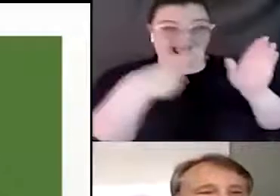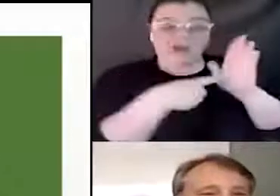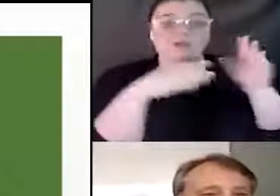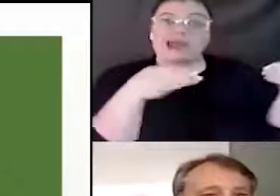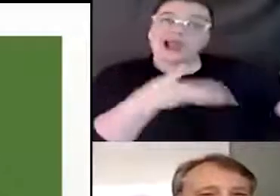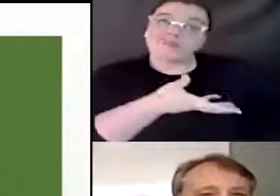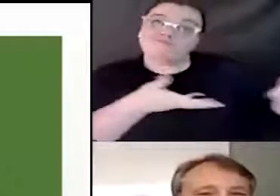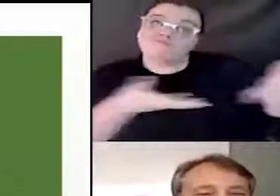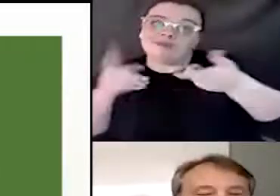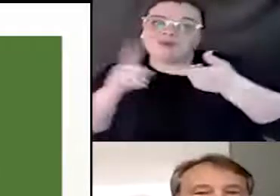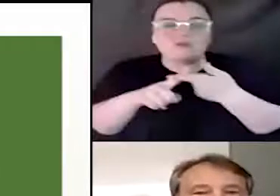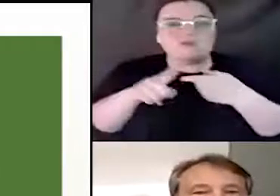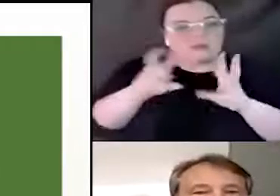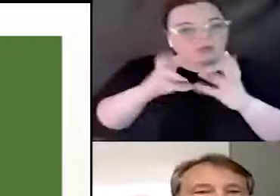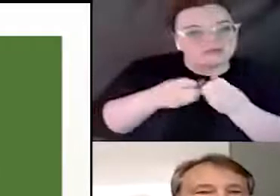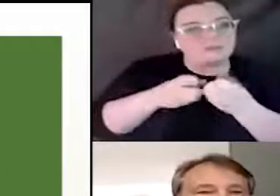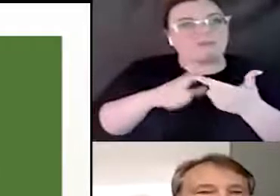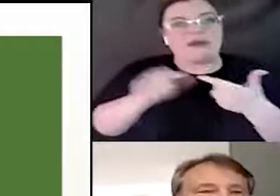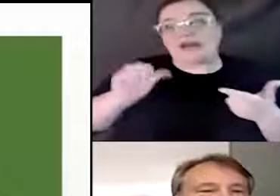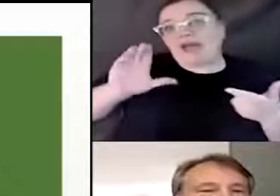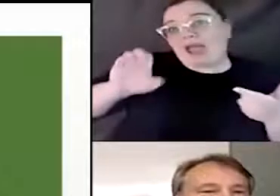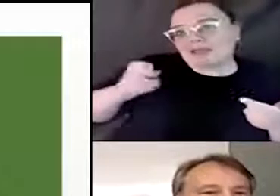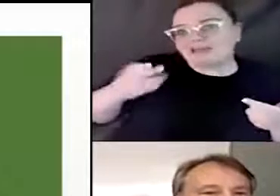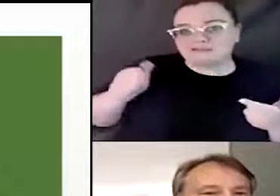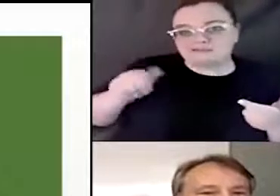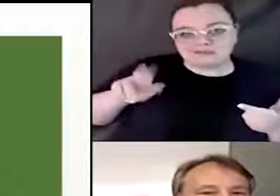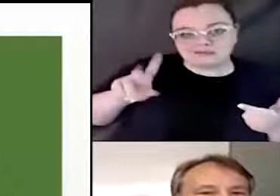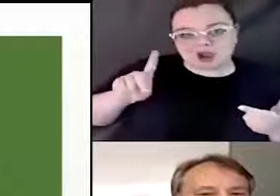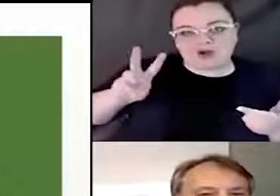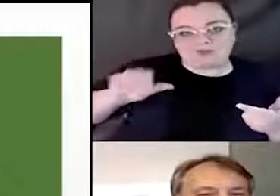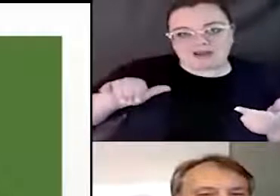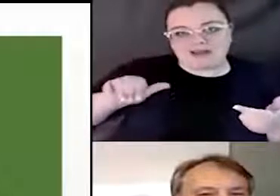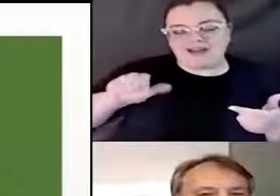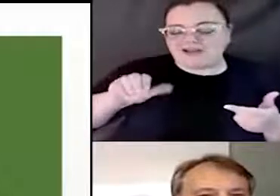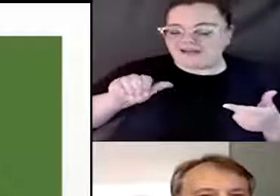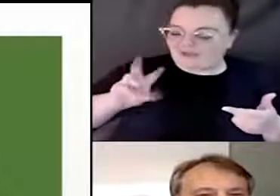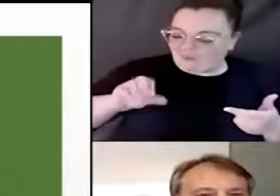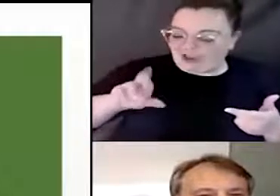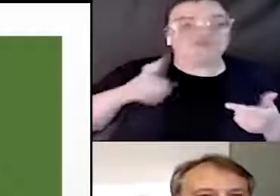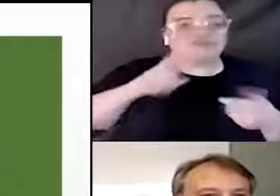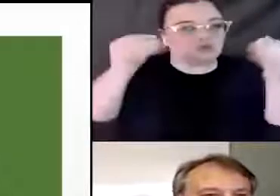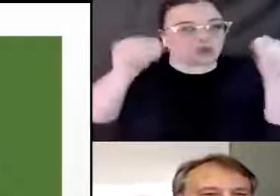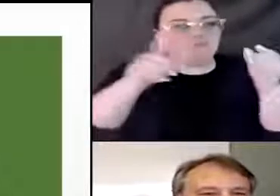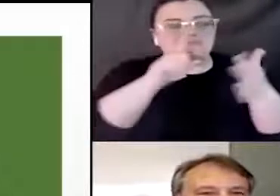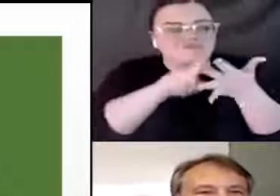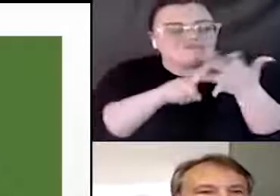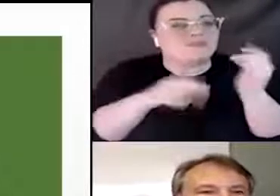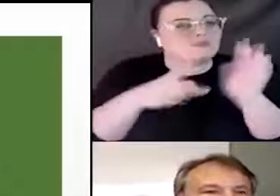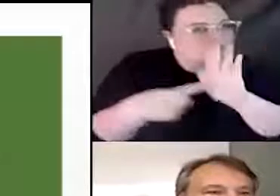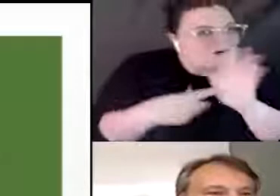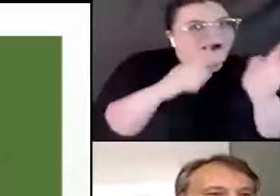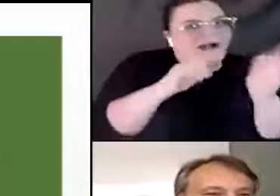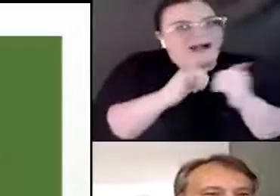places like Ace Hardware to show people how to actually install these earthquake mitigation devices, like the bungee